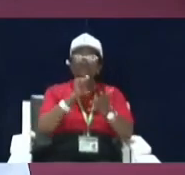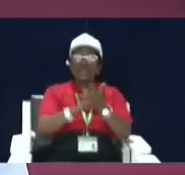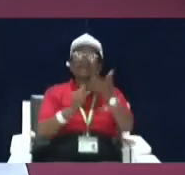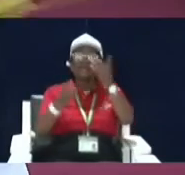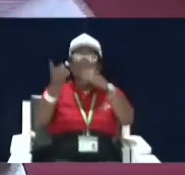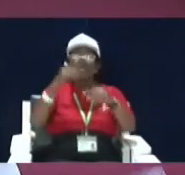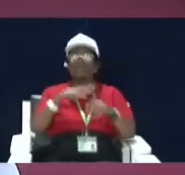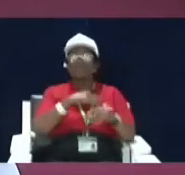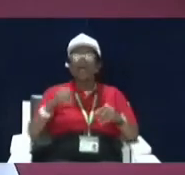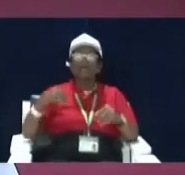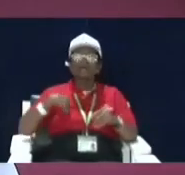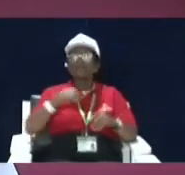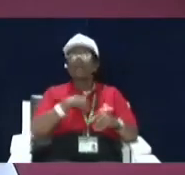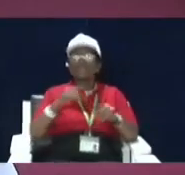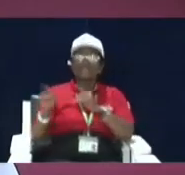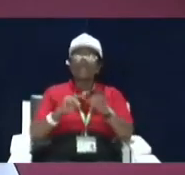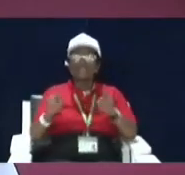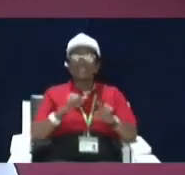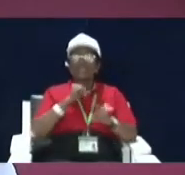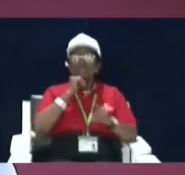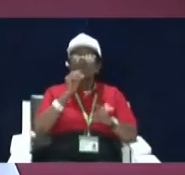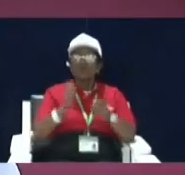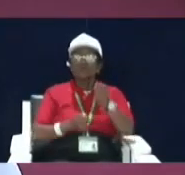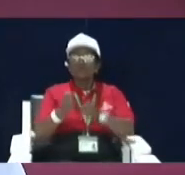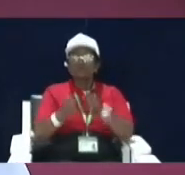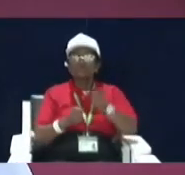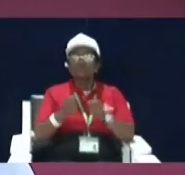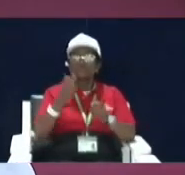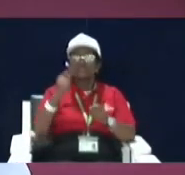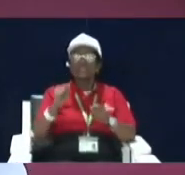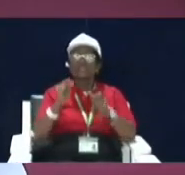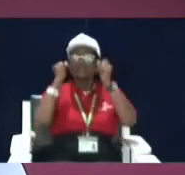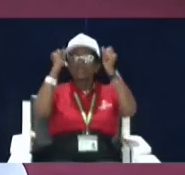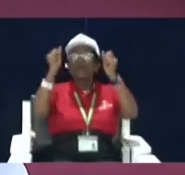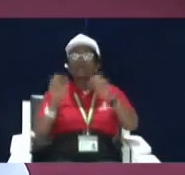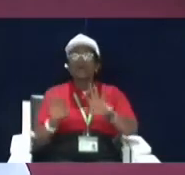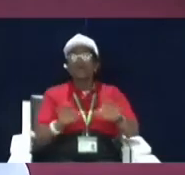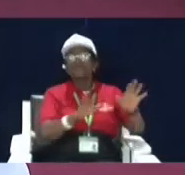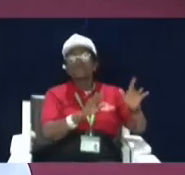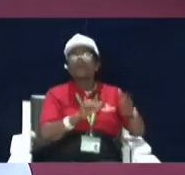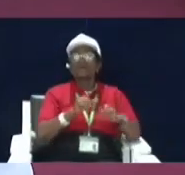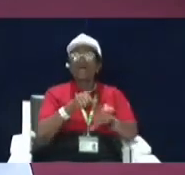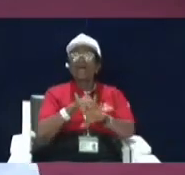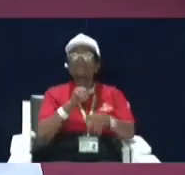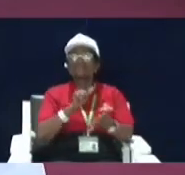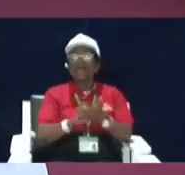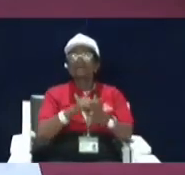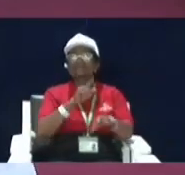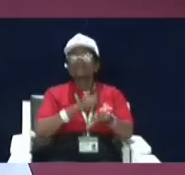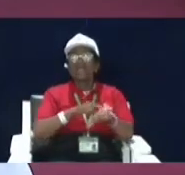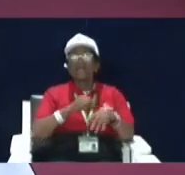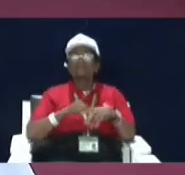we didn't control the power flow at that time.